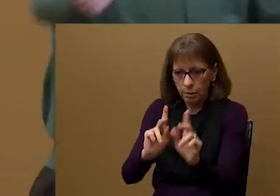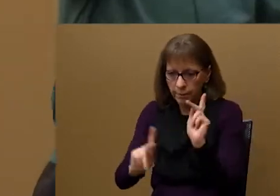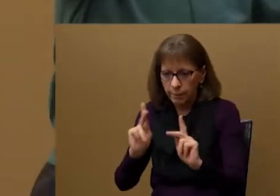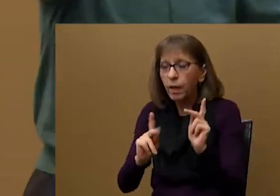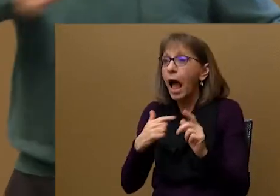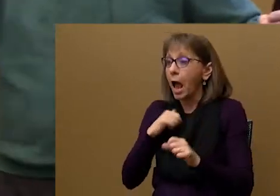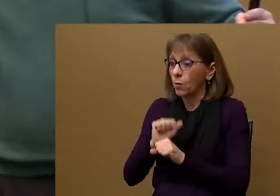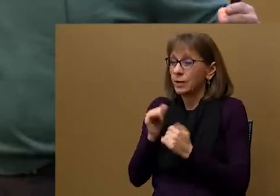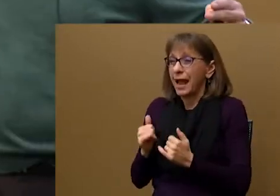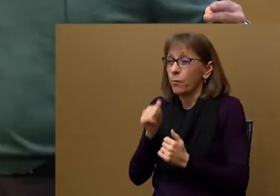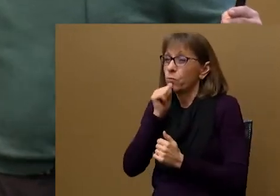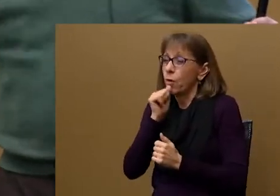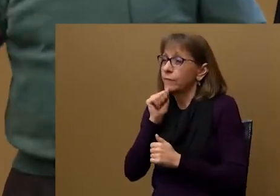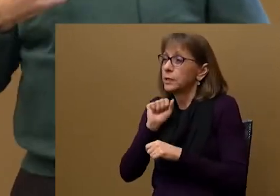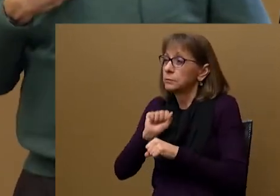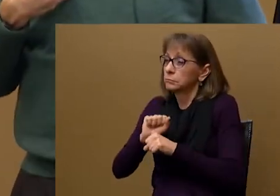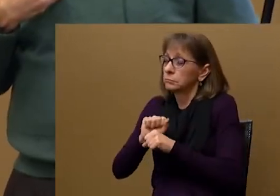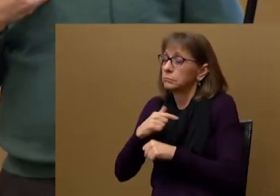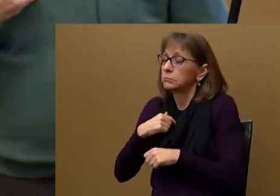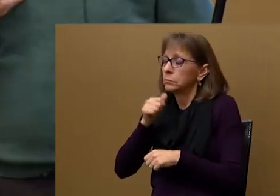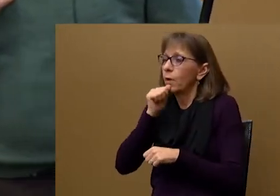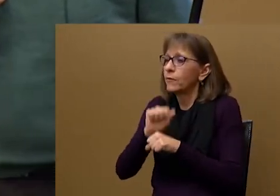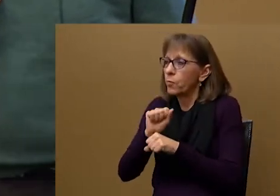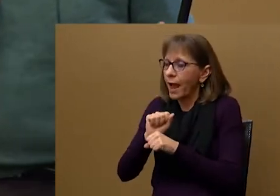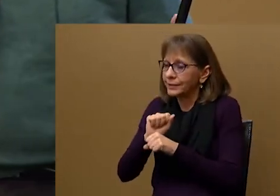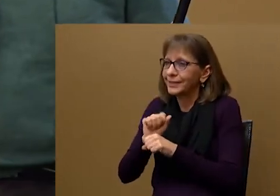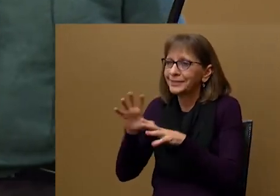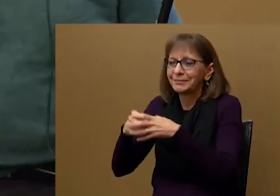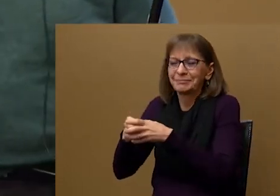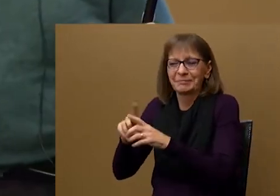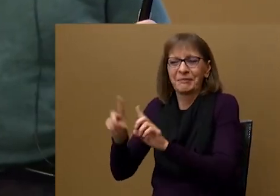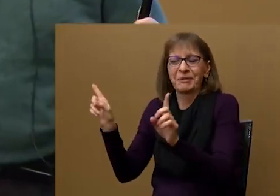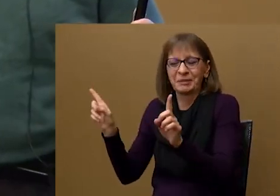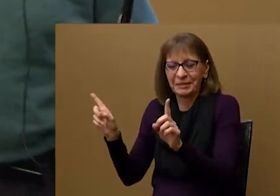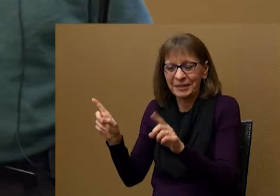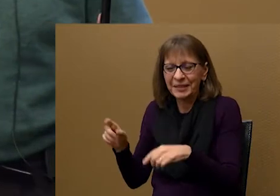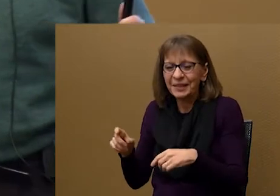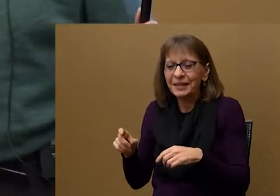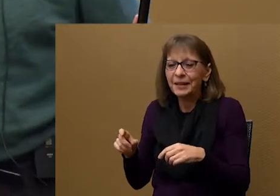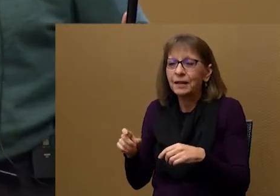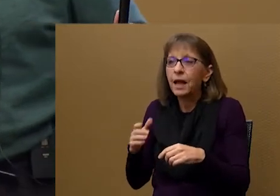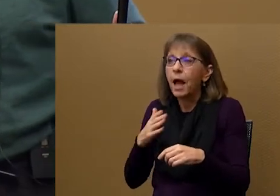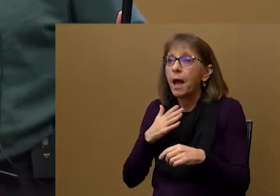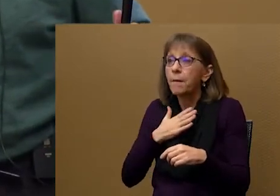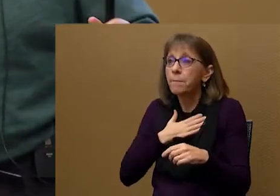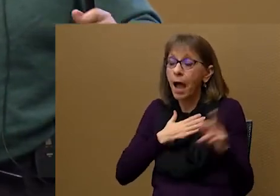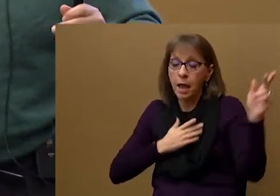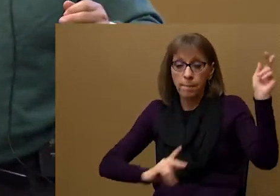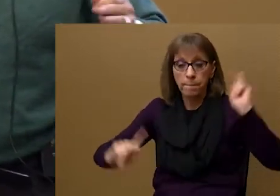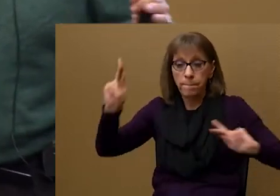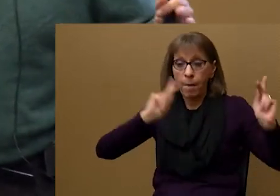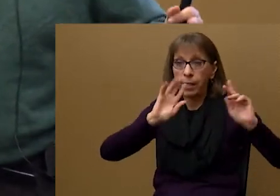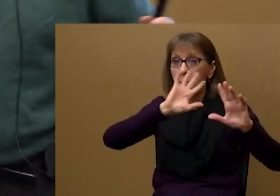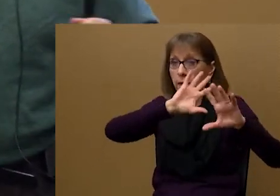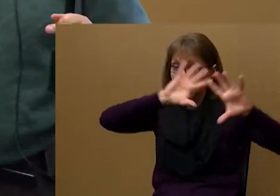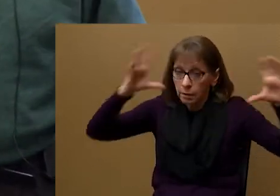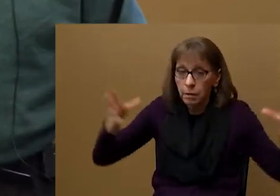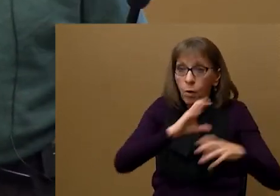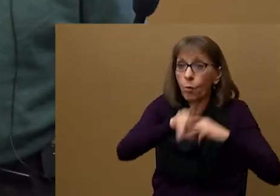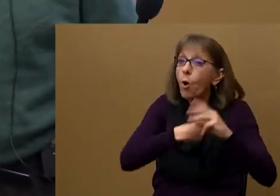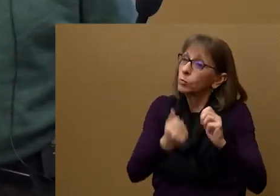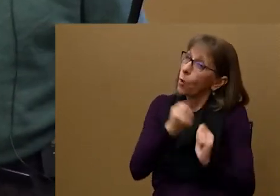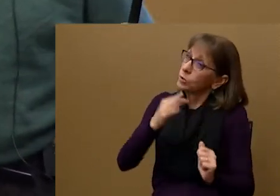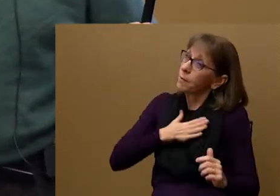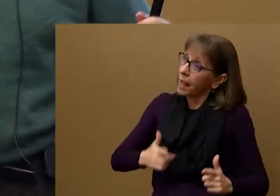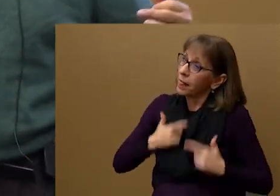with the range. I work right now in private practice. Private practice world is entirely different. My public